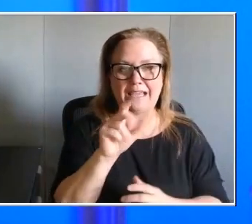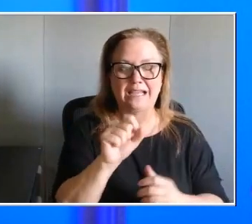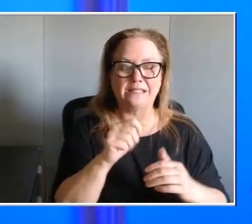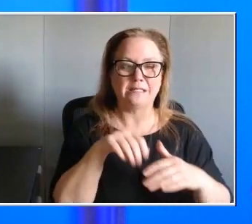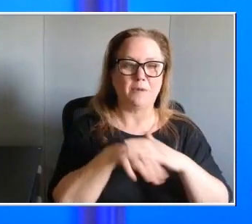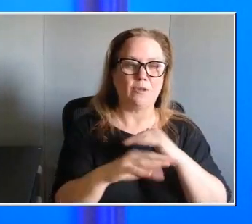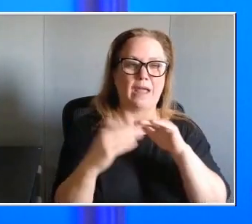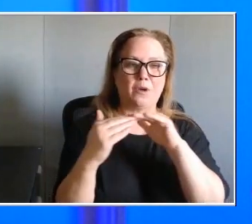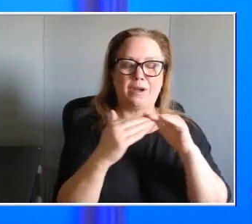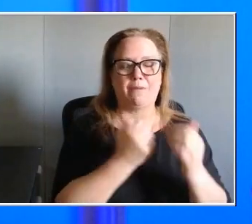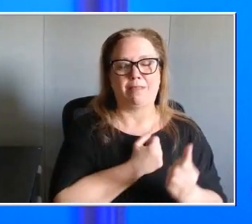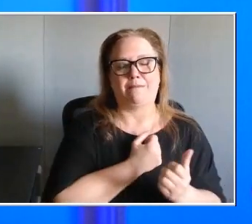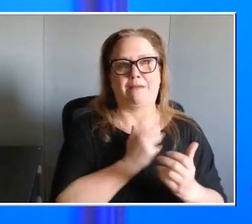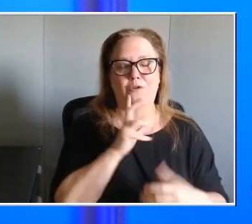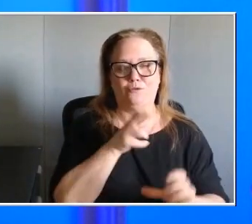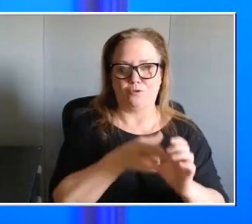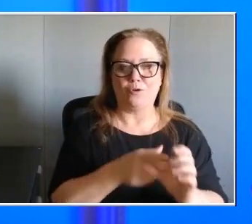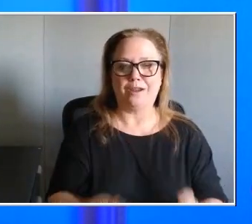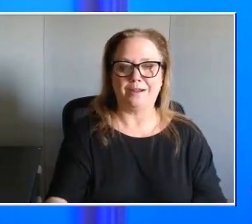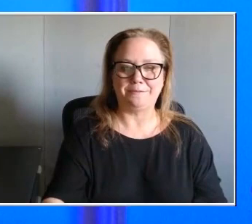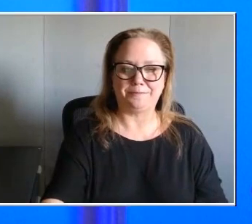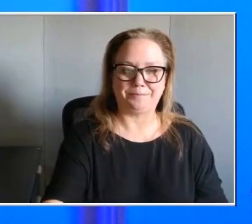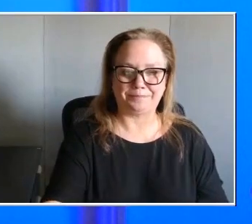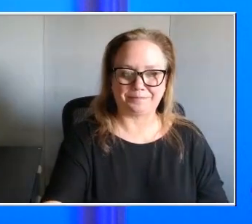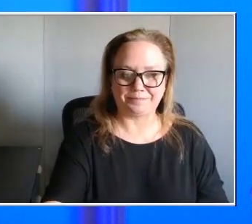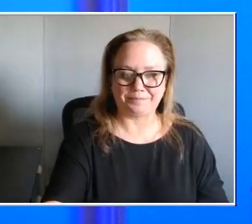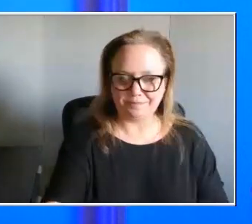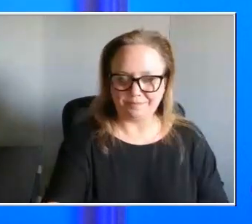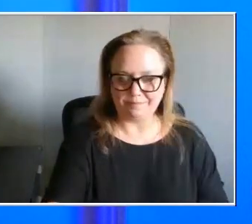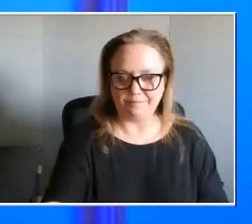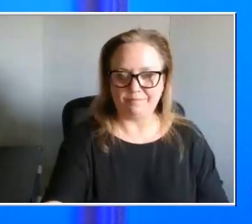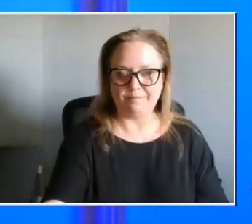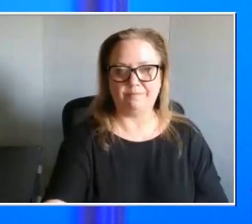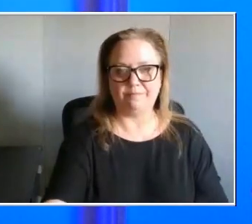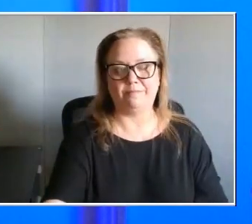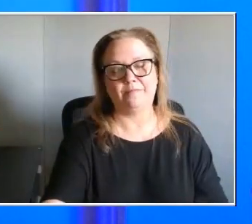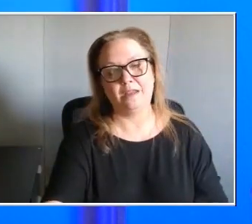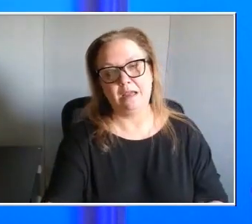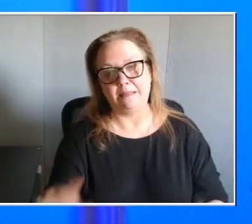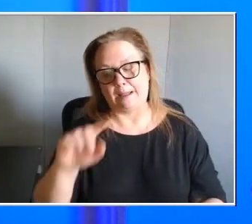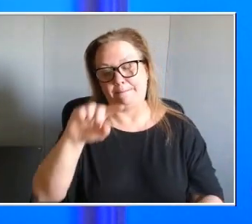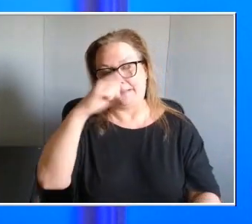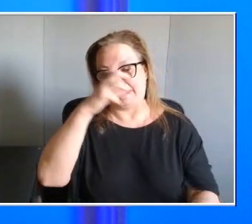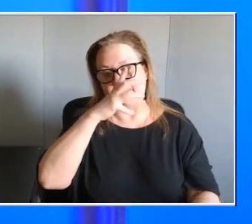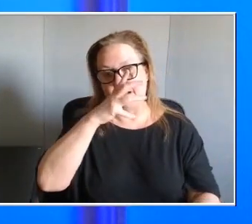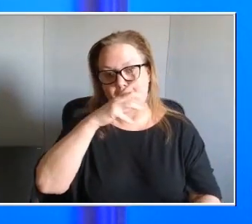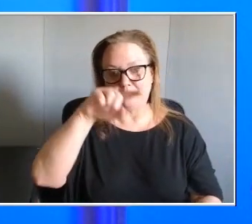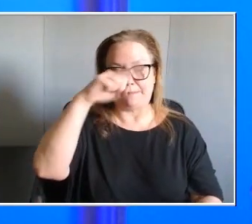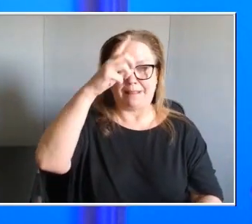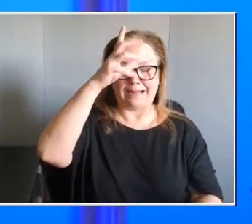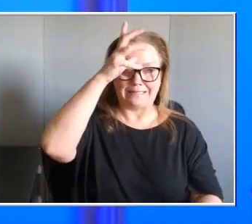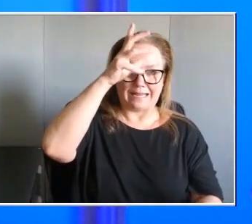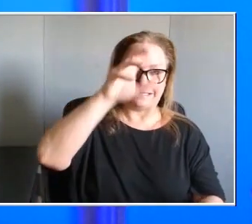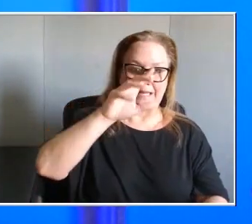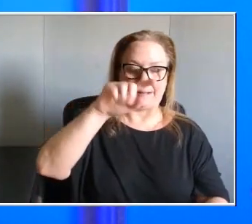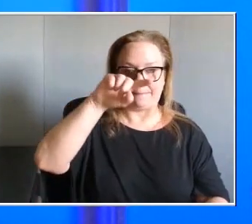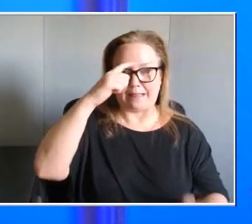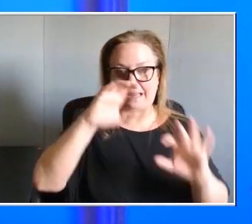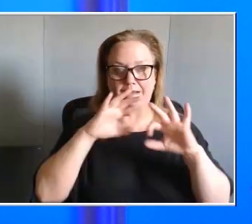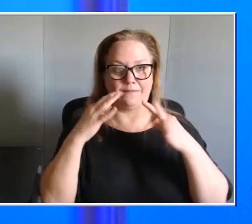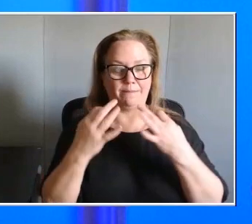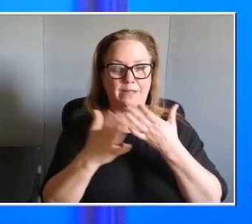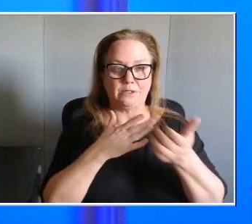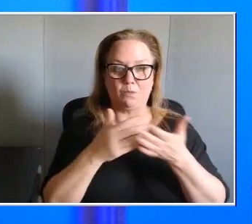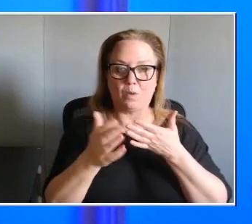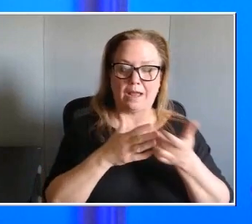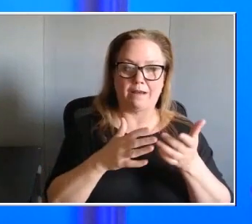We'd love to have you. We're here to make sure that Black moms and Black dads and Black families, with whatever the structure is,